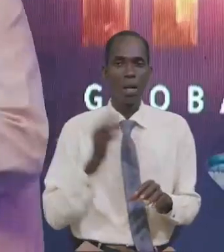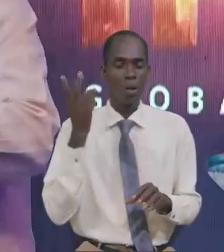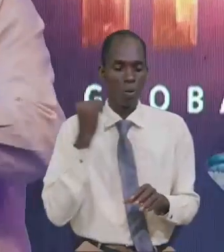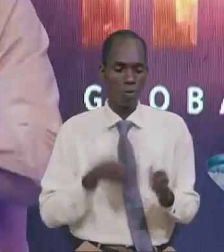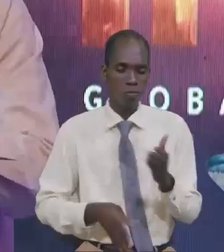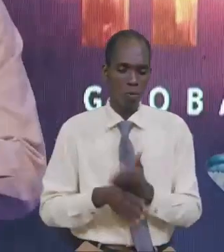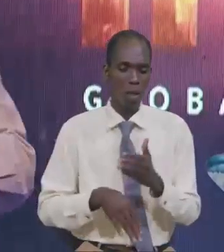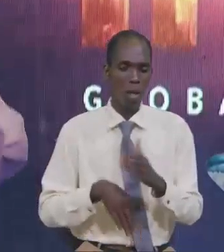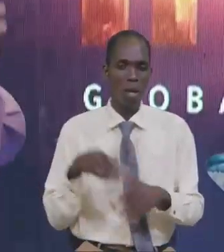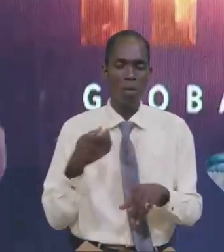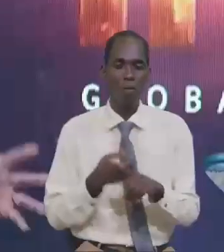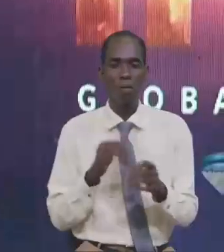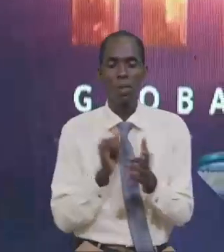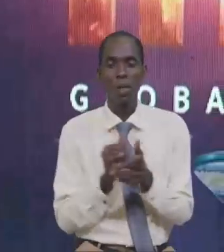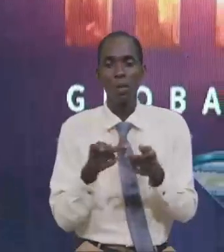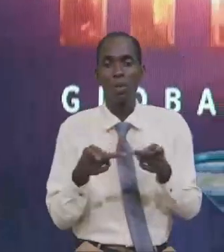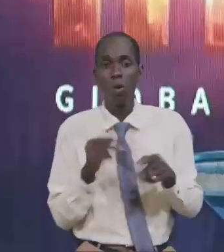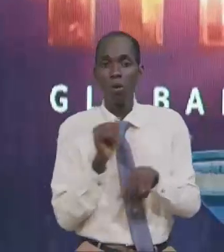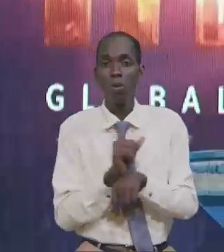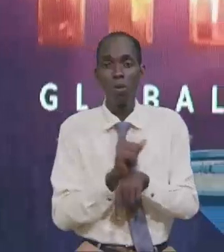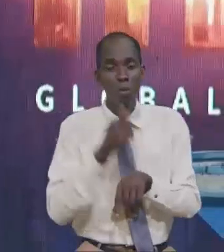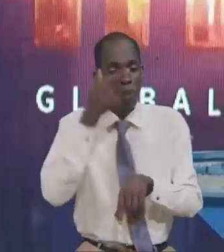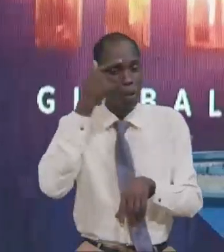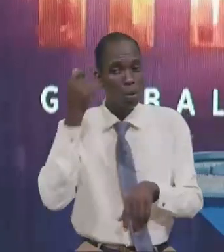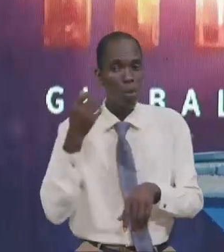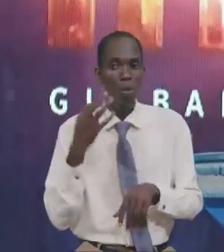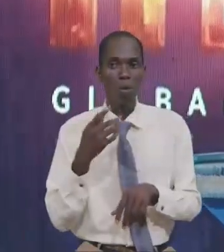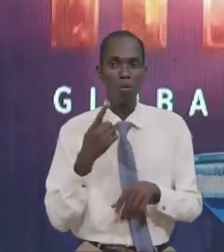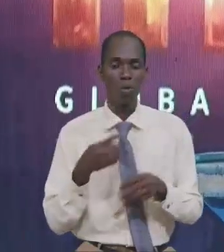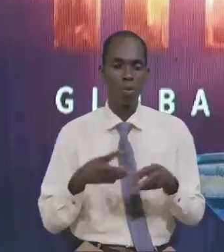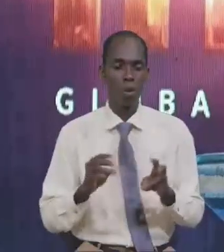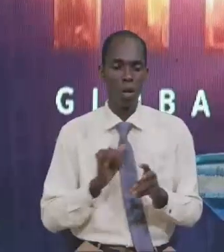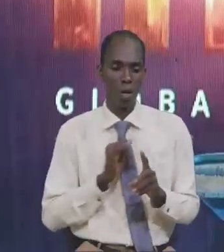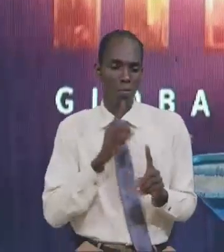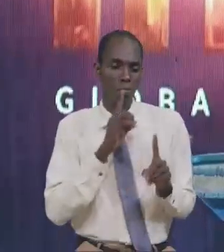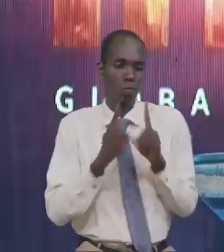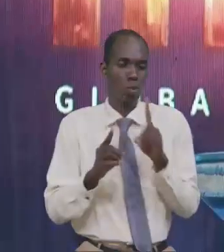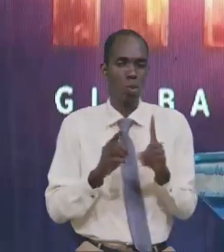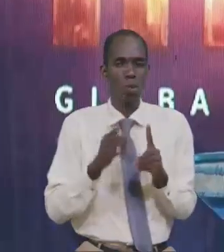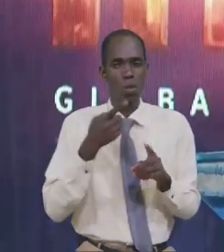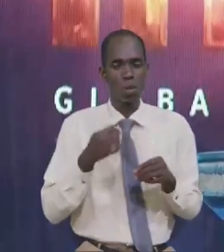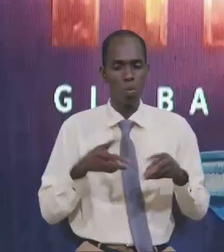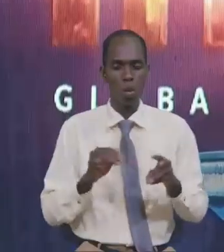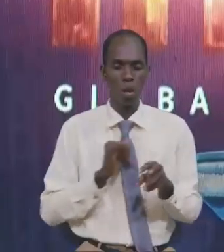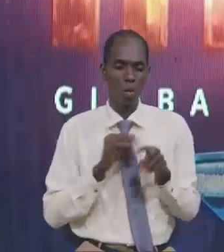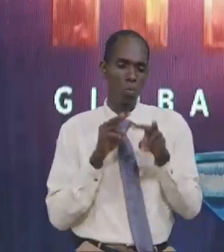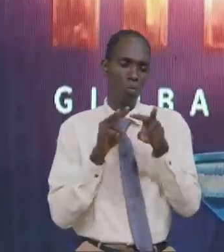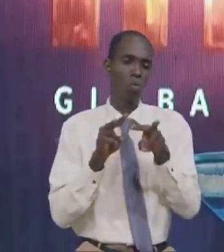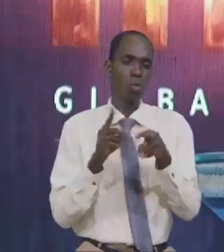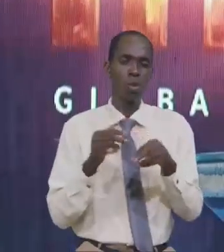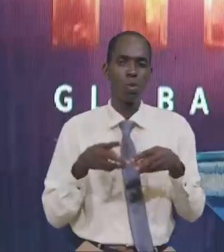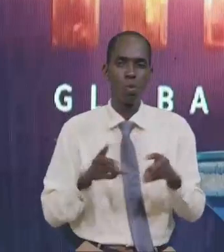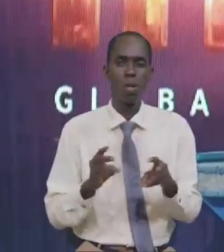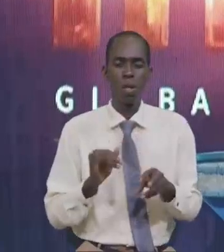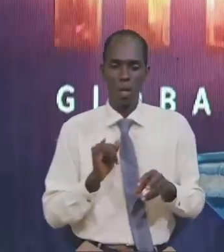look and the way I position my life. If I continue like this, where will I be at